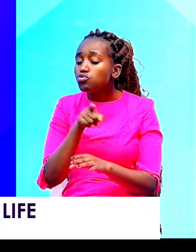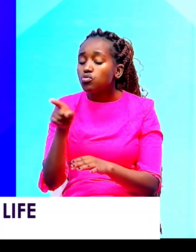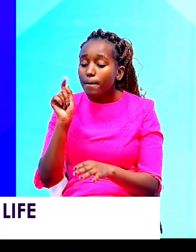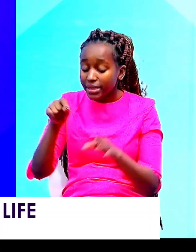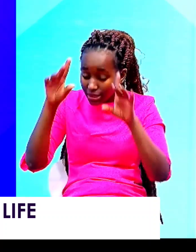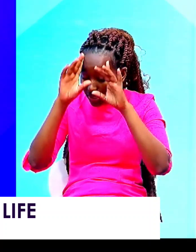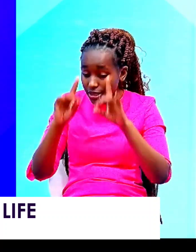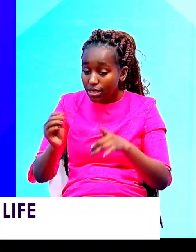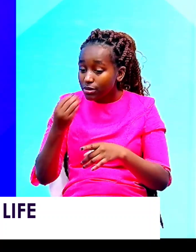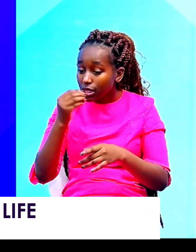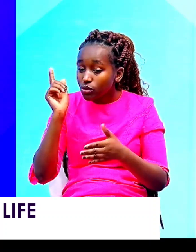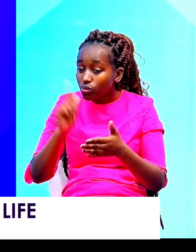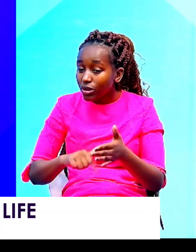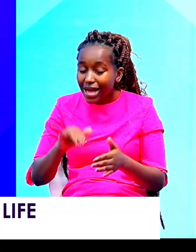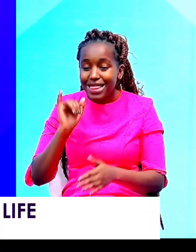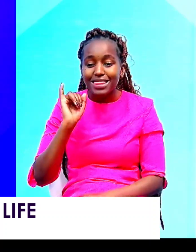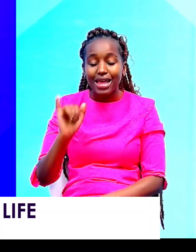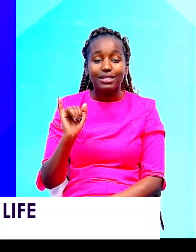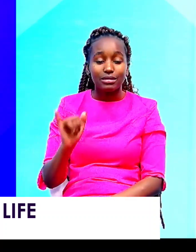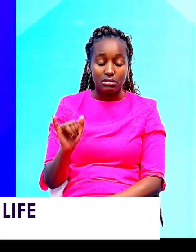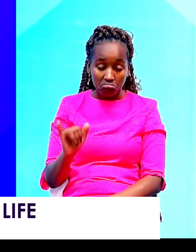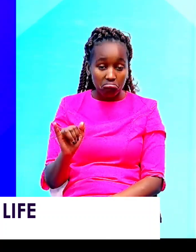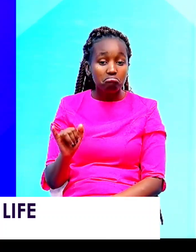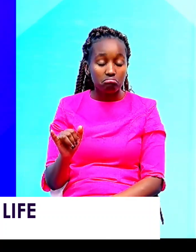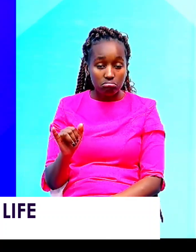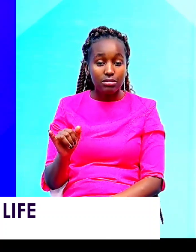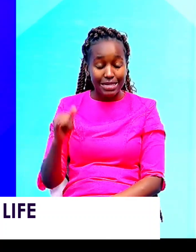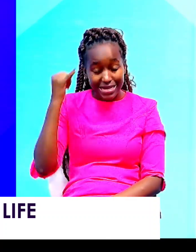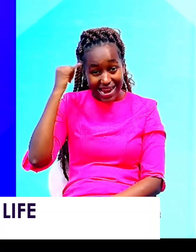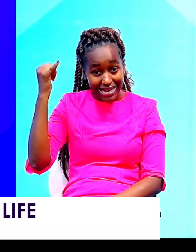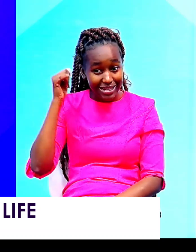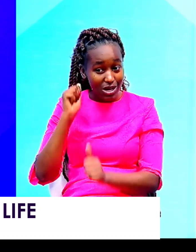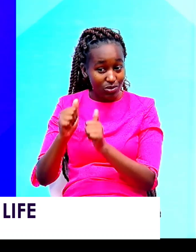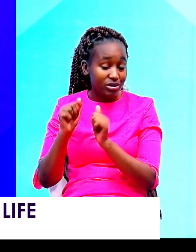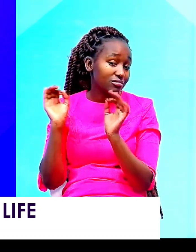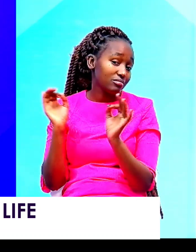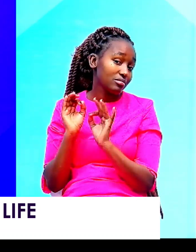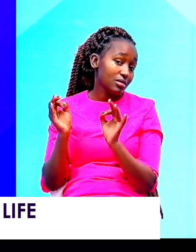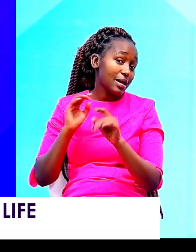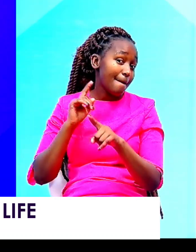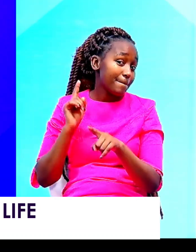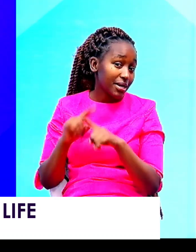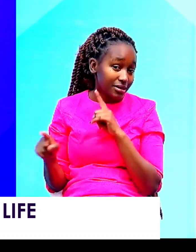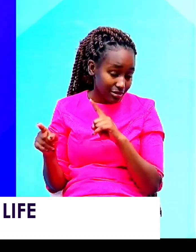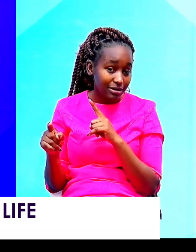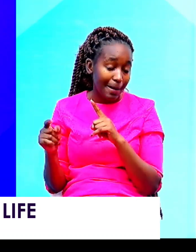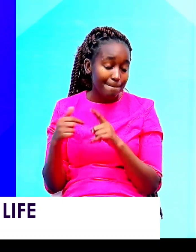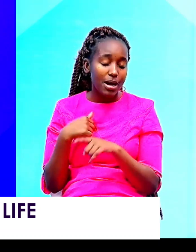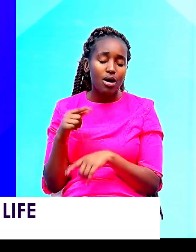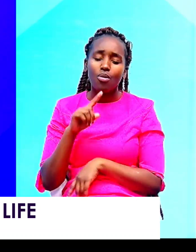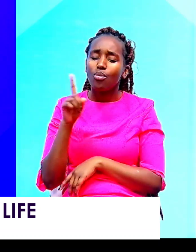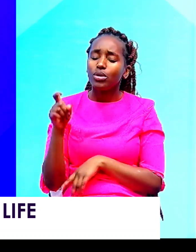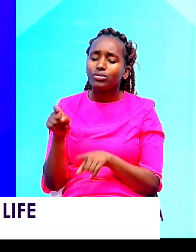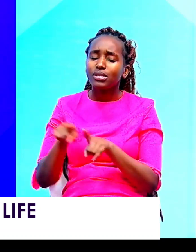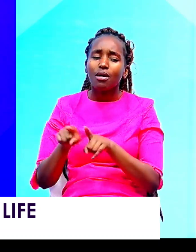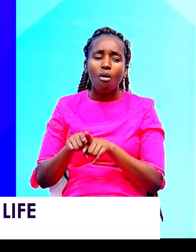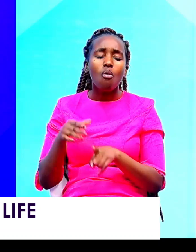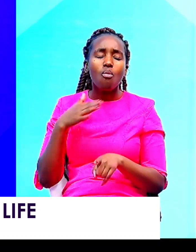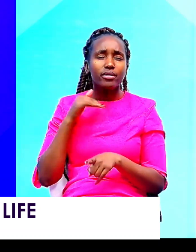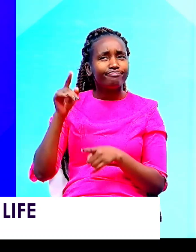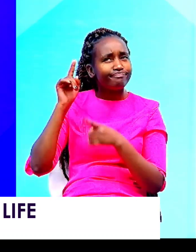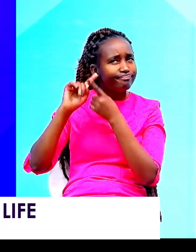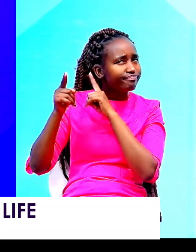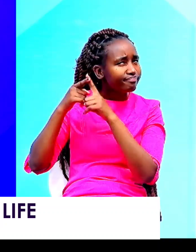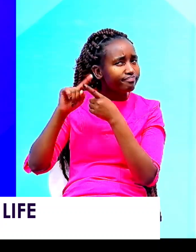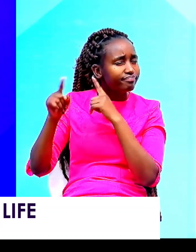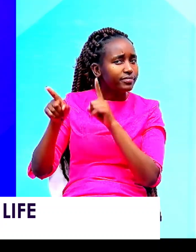a very, very, very noble idea. But I'm also wondering, and I want to put myself in the shoes